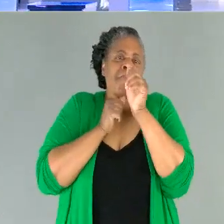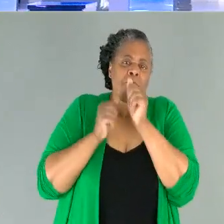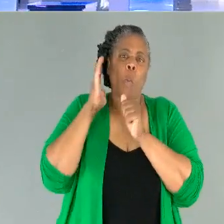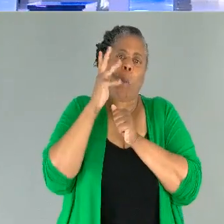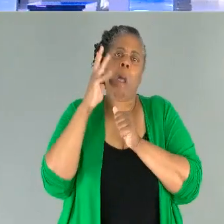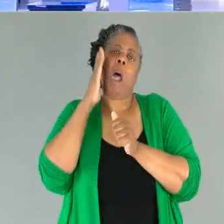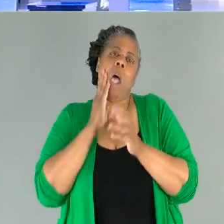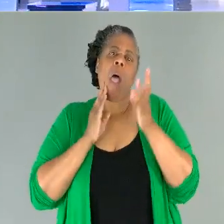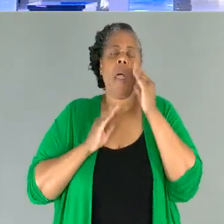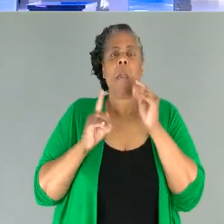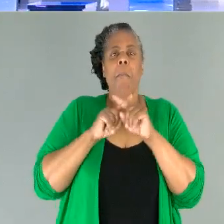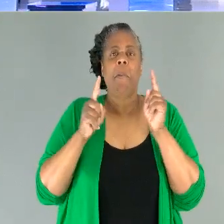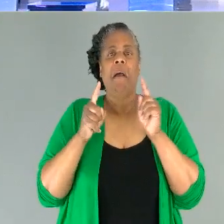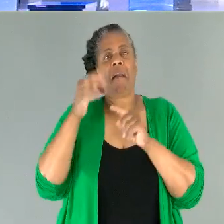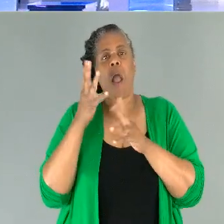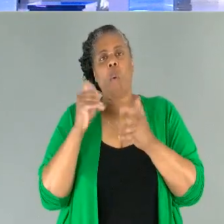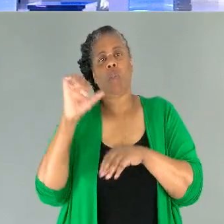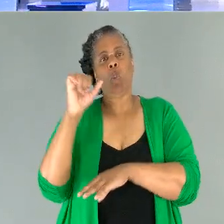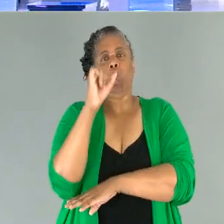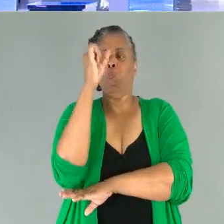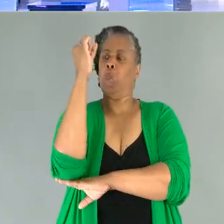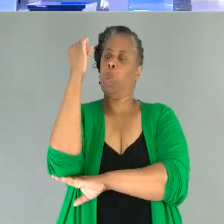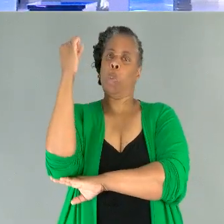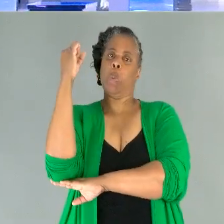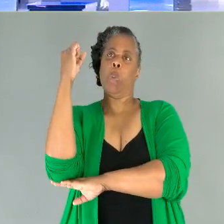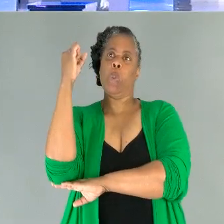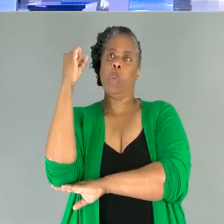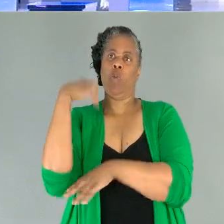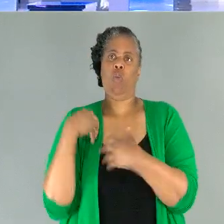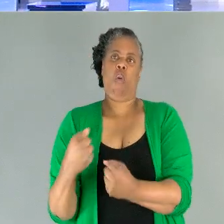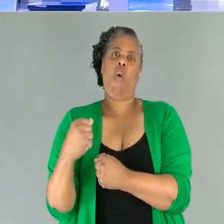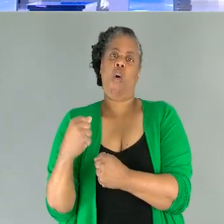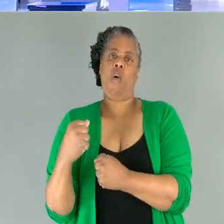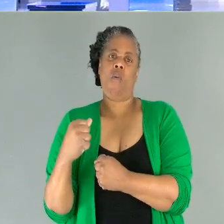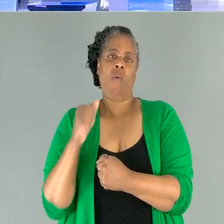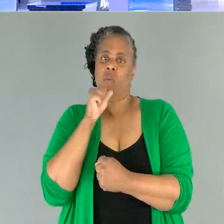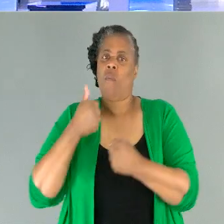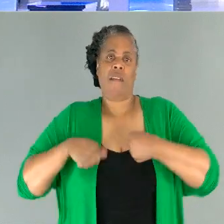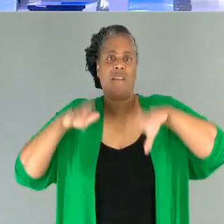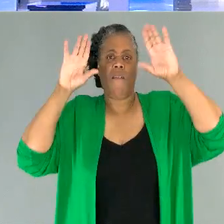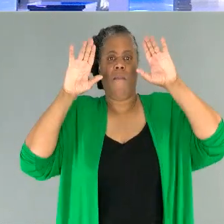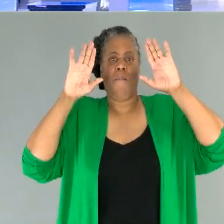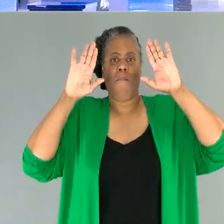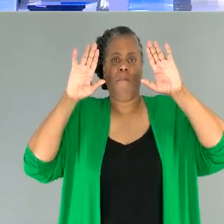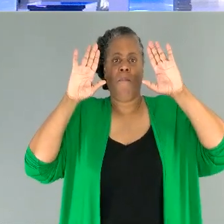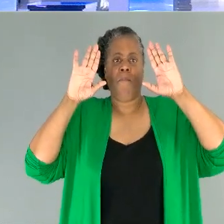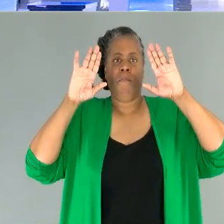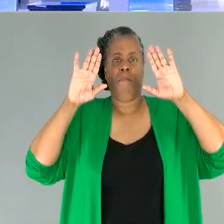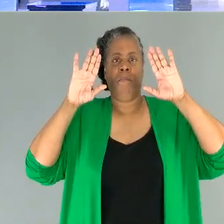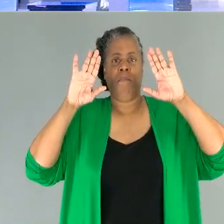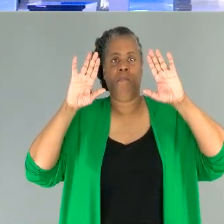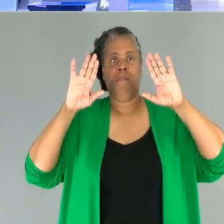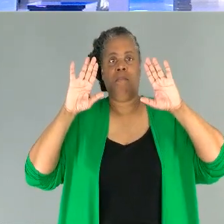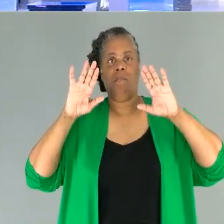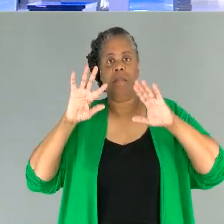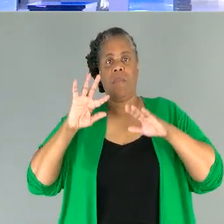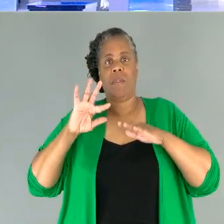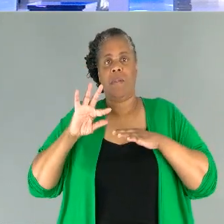wants you to stand up, and he wants you to take your seat in the middle seat.